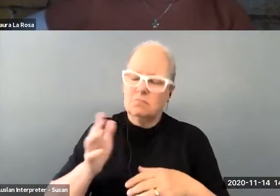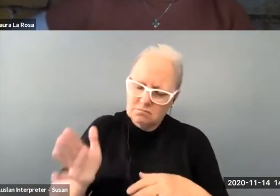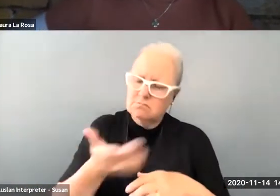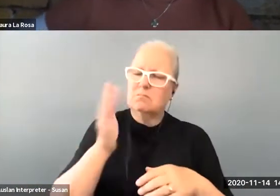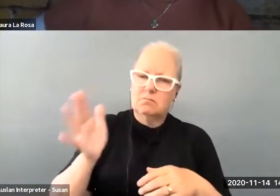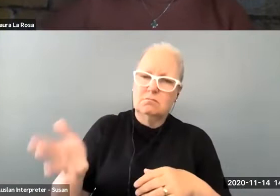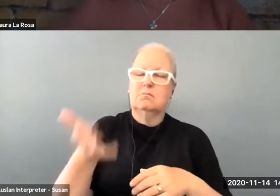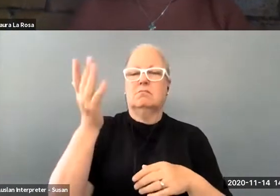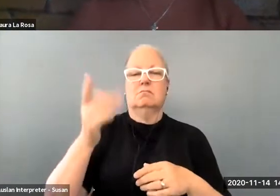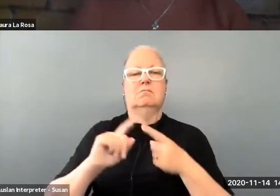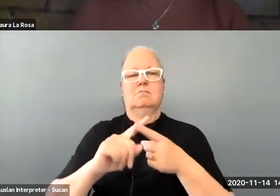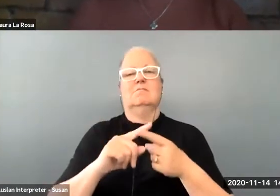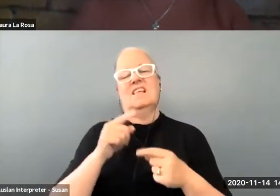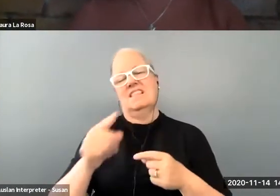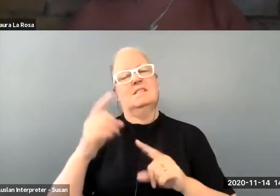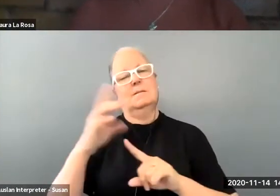Like that's massive.